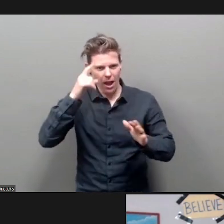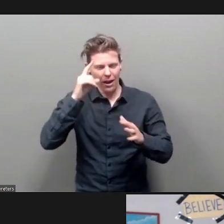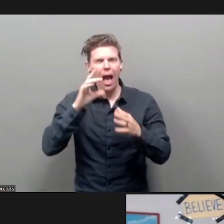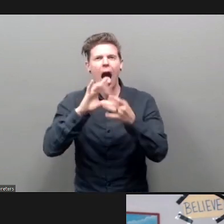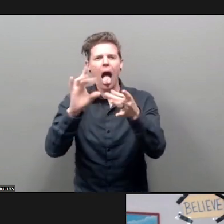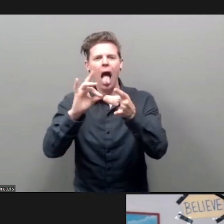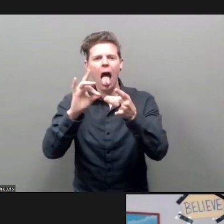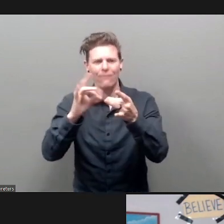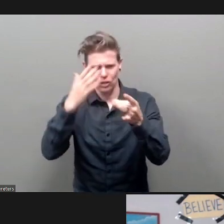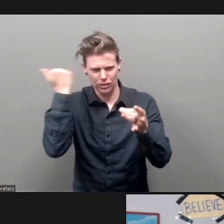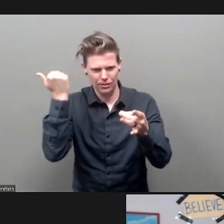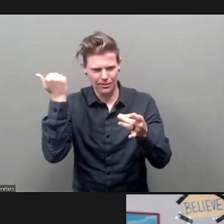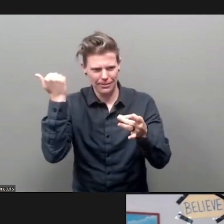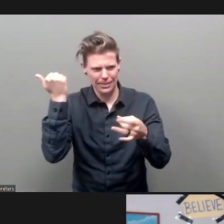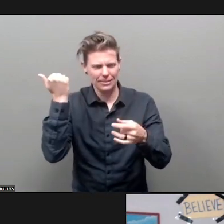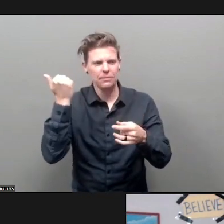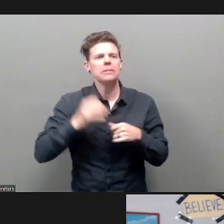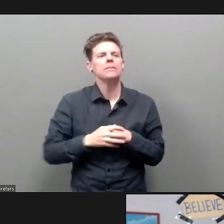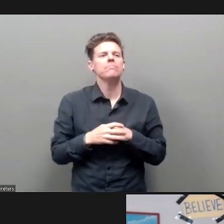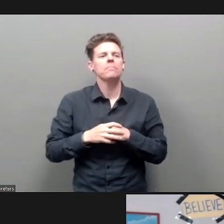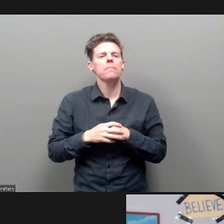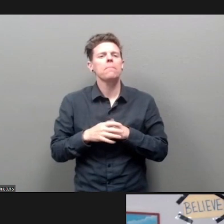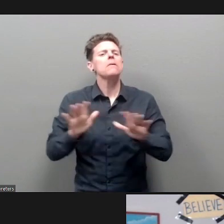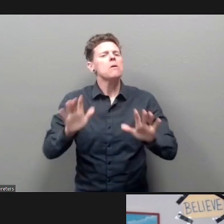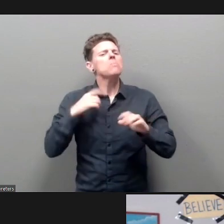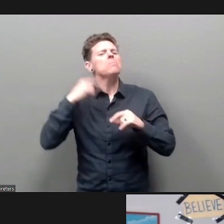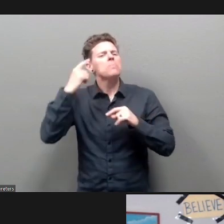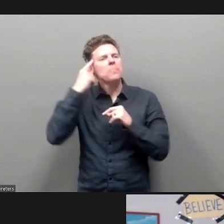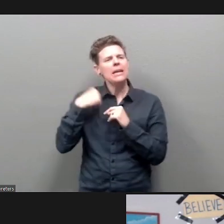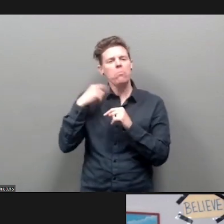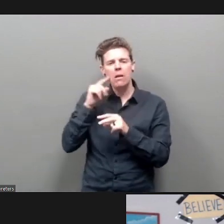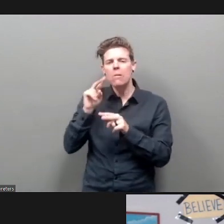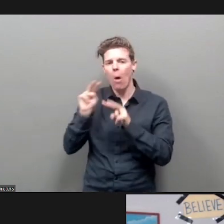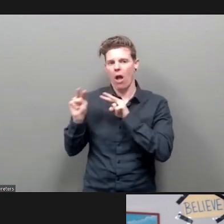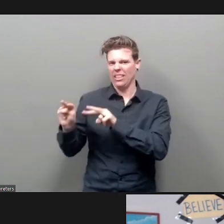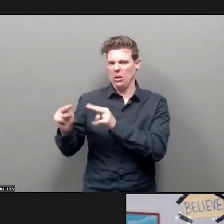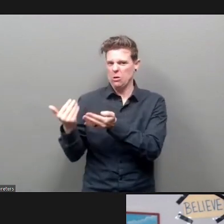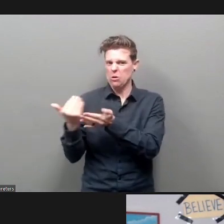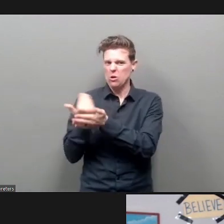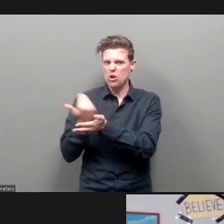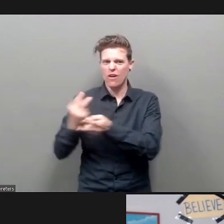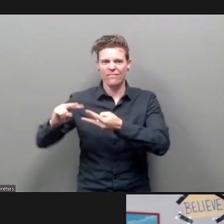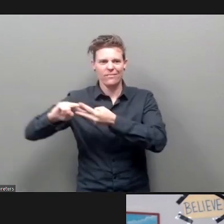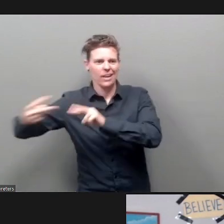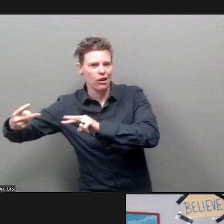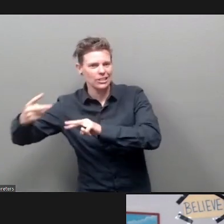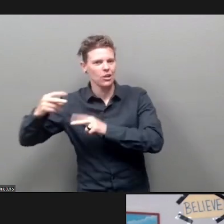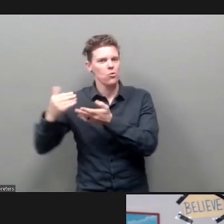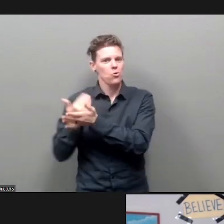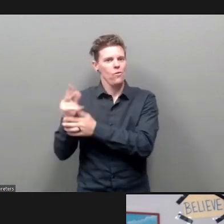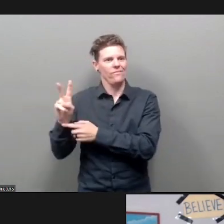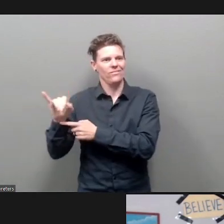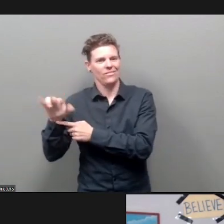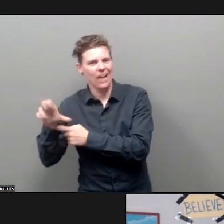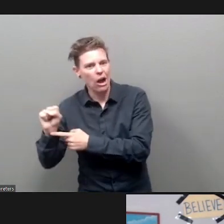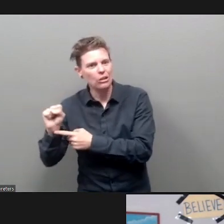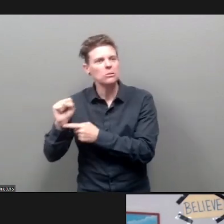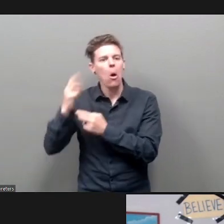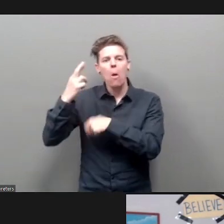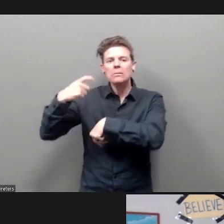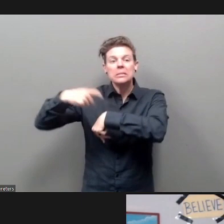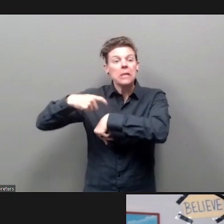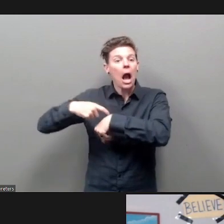there will be monitoring new variants, and hopefully we'll have a longer lead time on vaccine susceptibility.